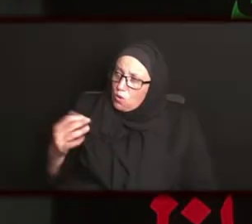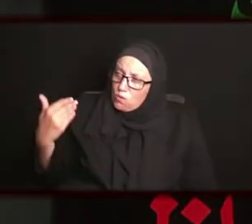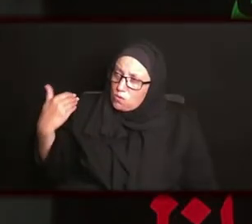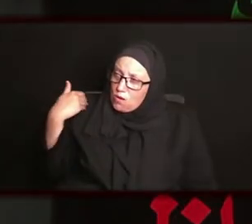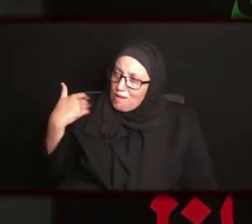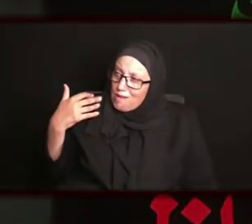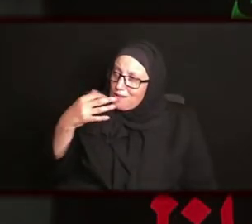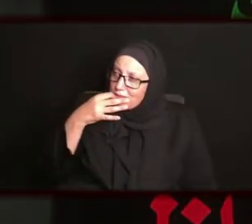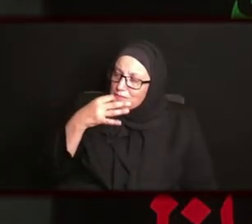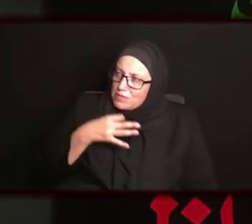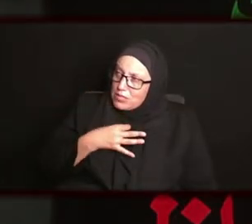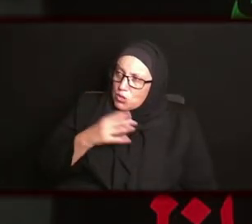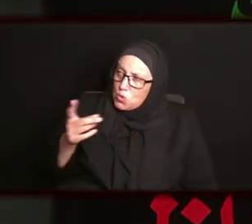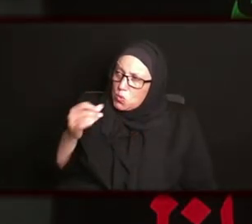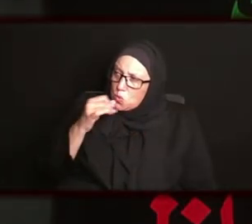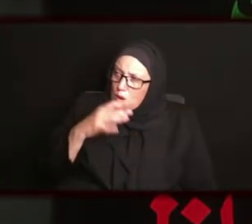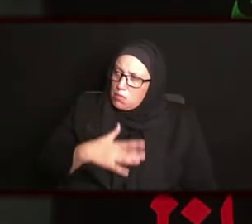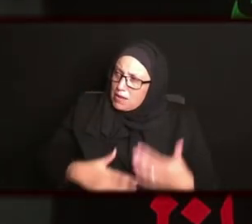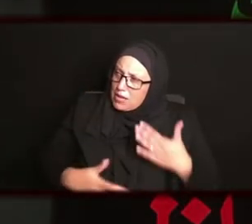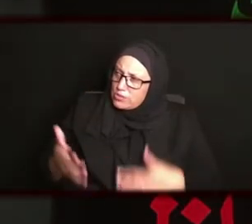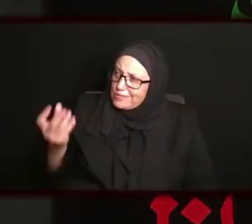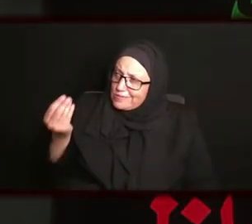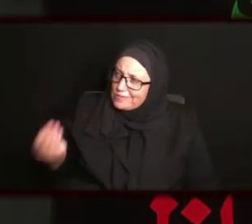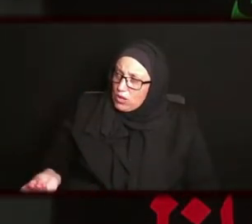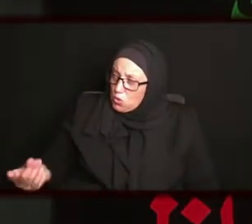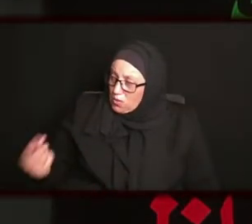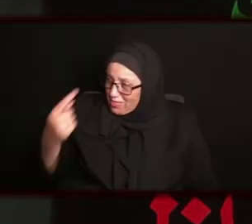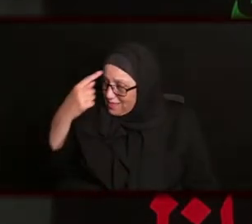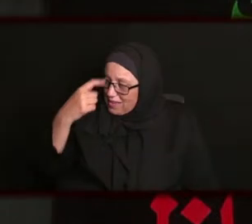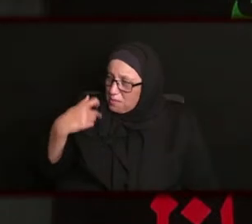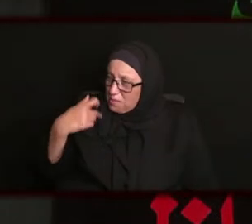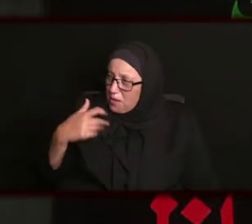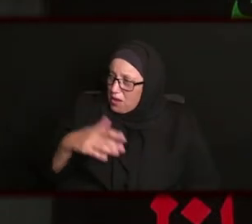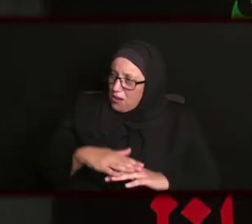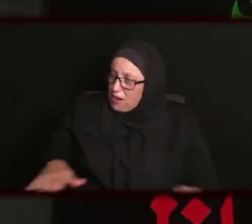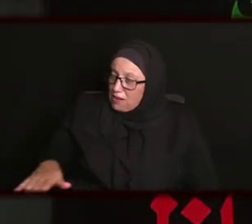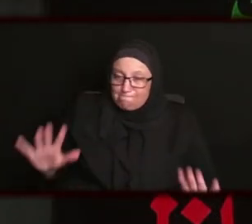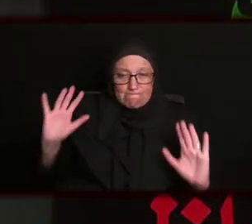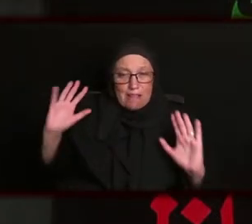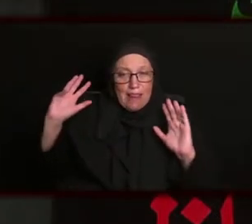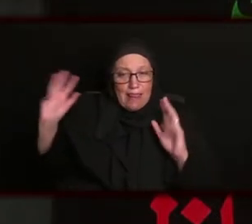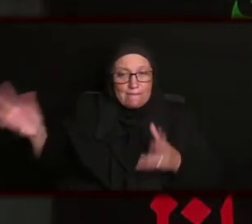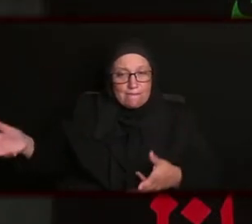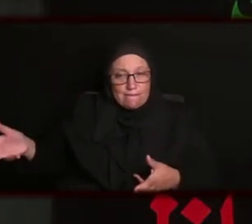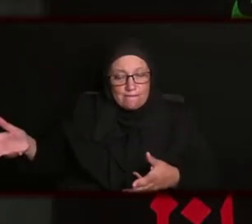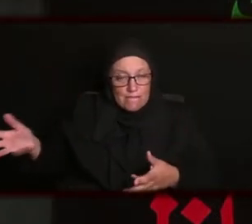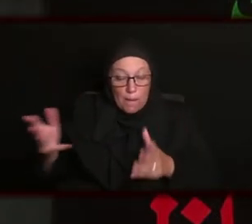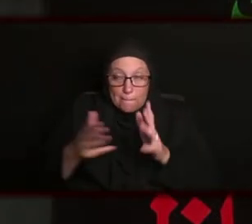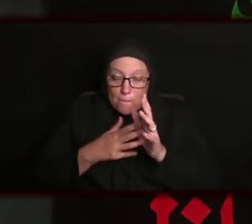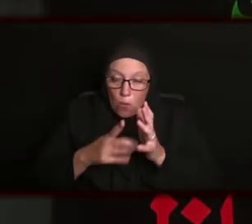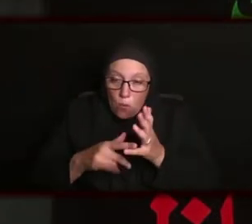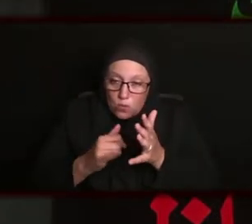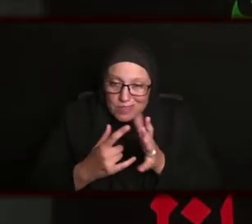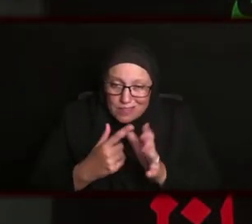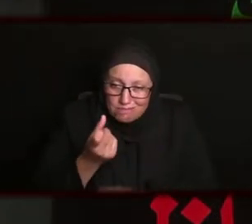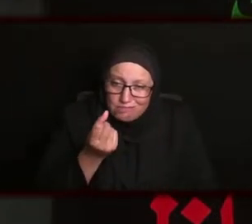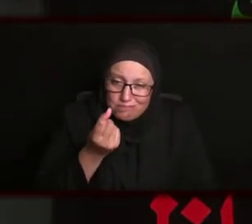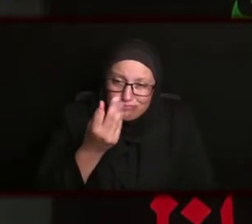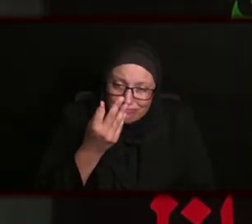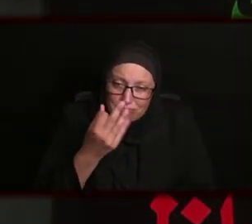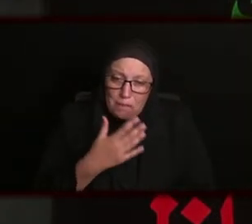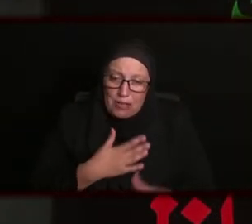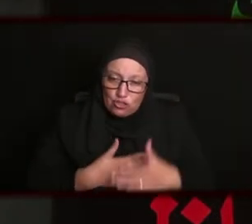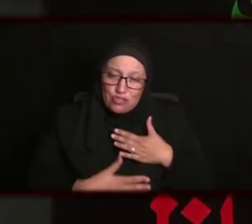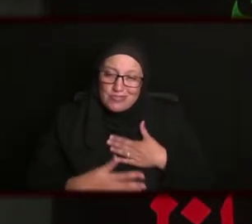didn't I tell you that you won't be patient with me? And so he lacked that patience at that level, that if Musa